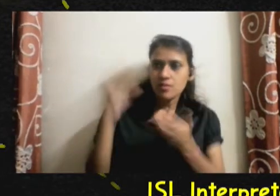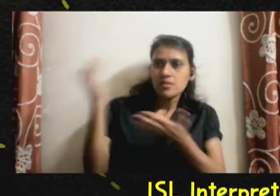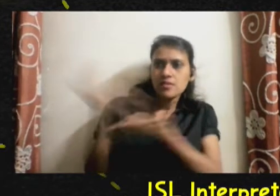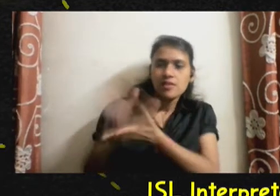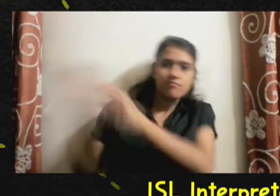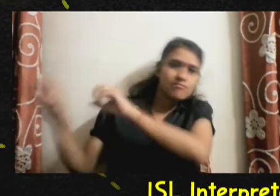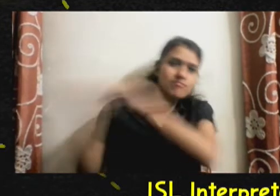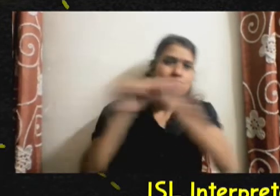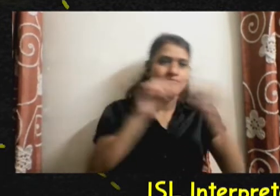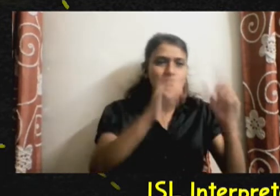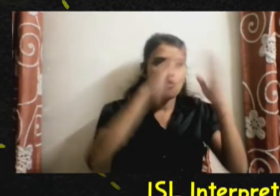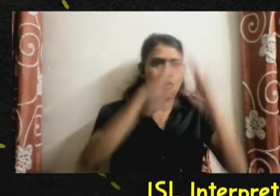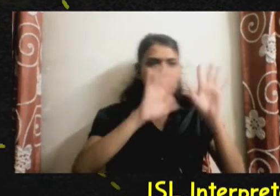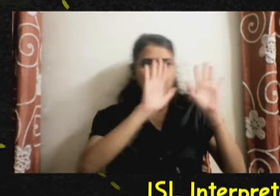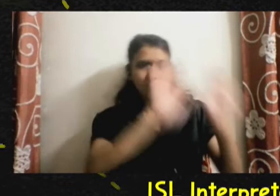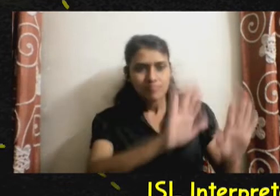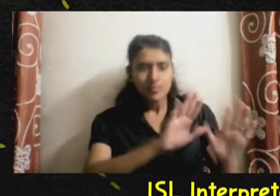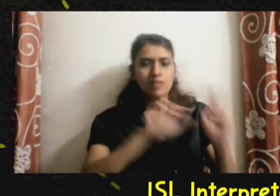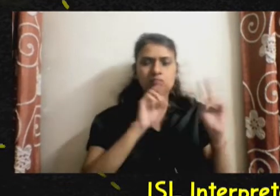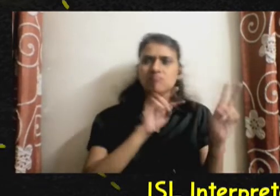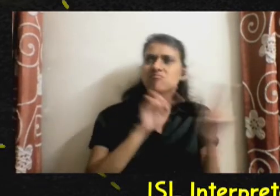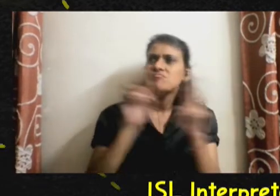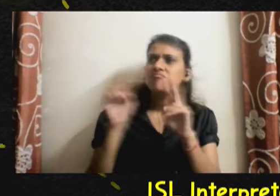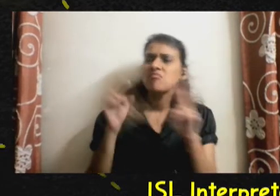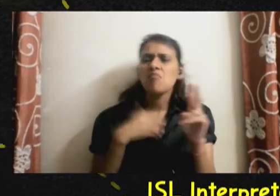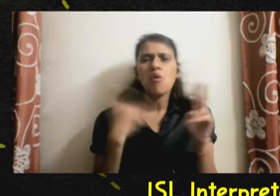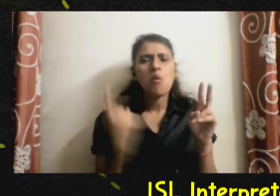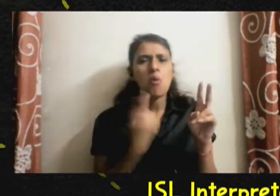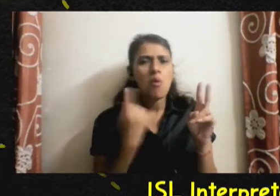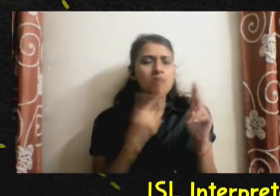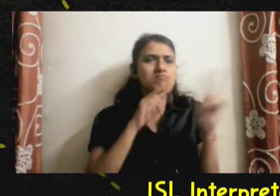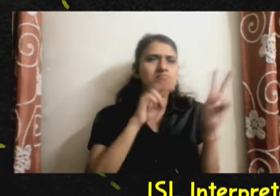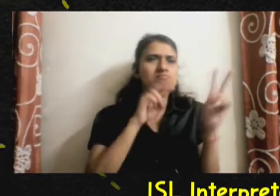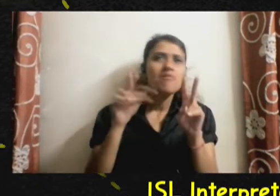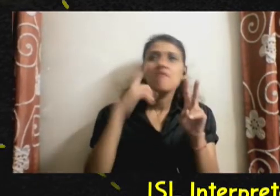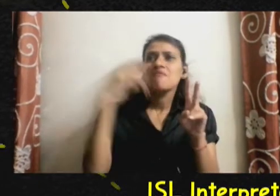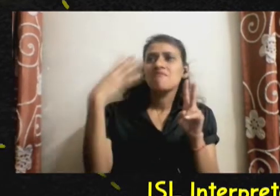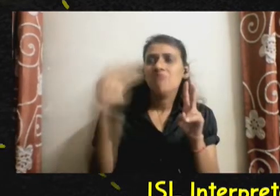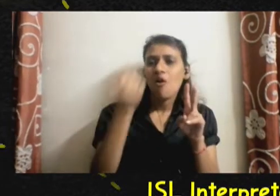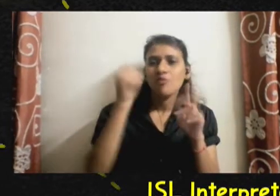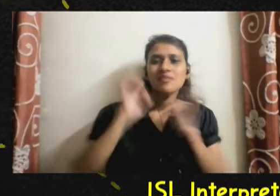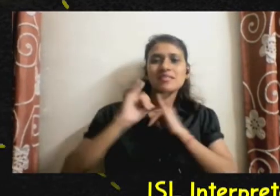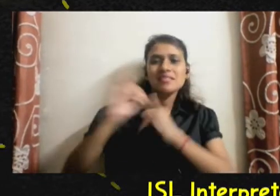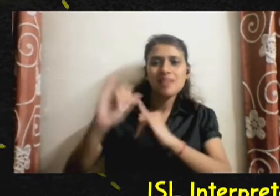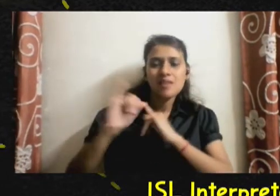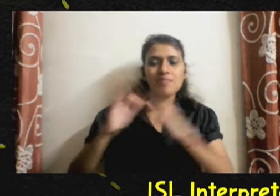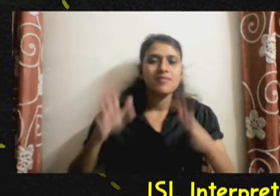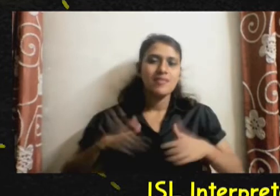shelter is also looking for pleasure, and why ever not? Why should that be denied to them in a state